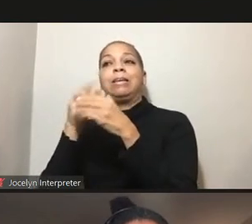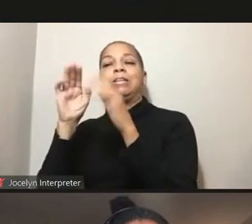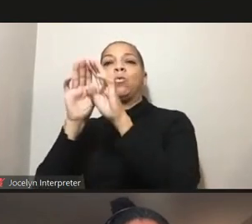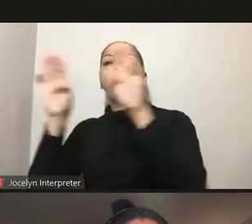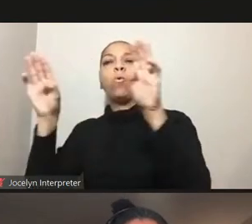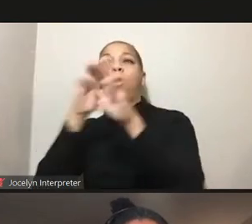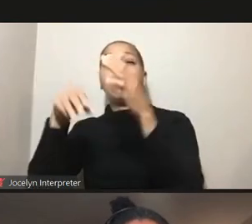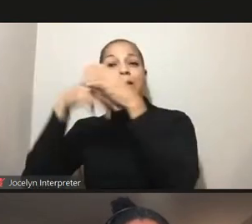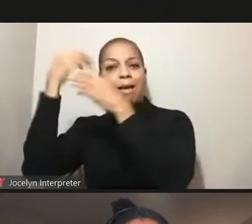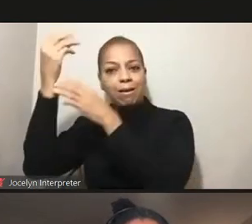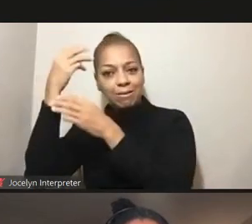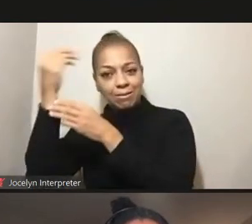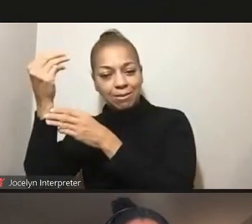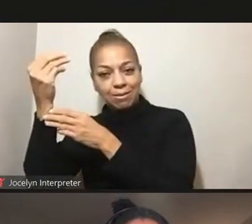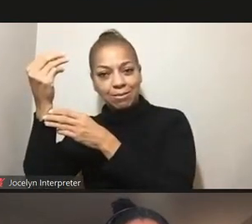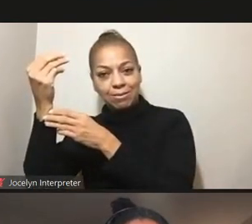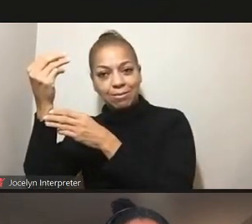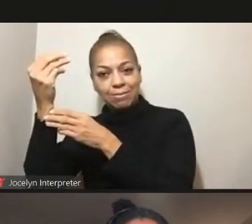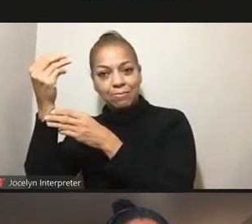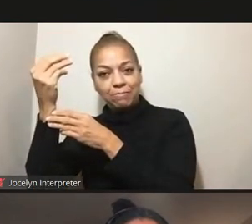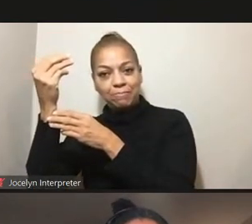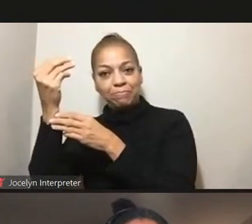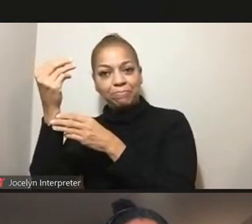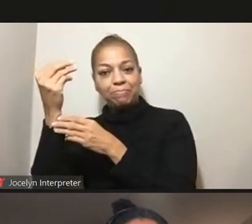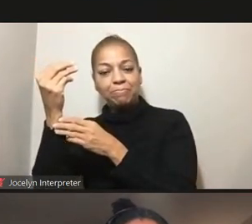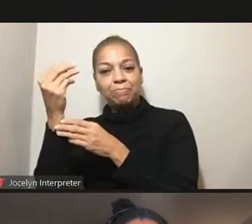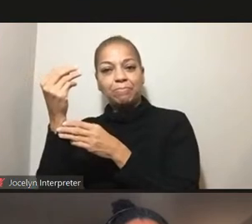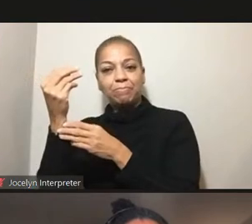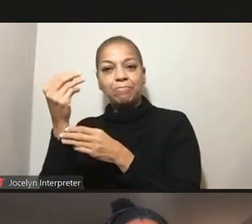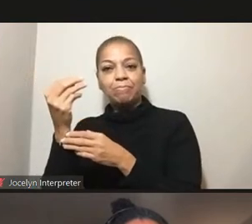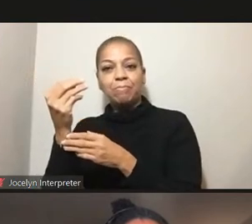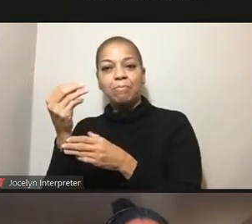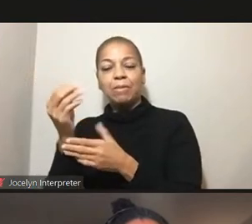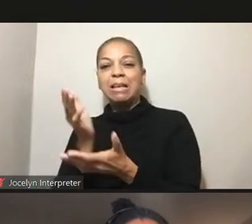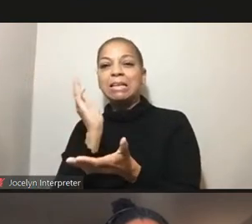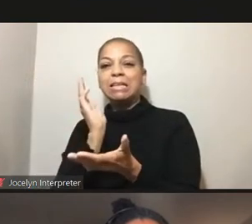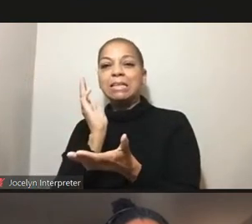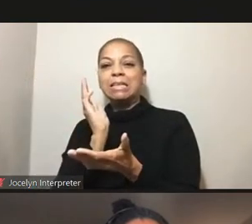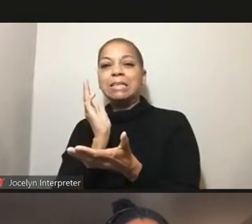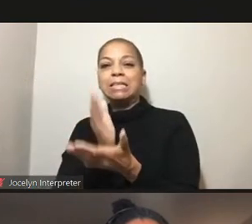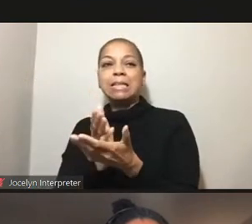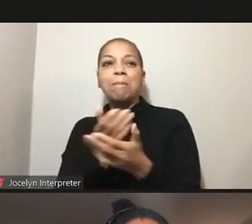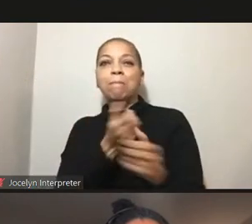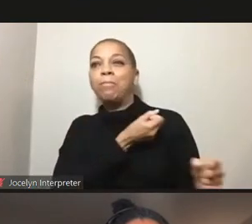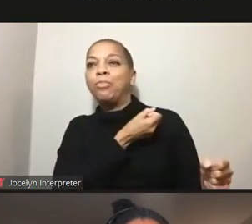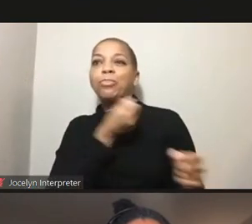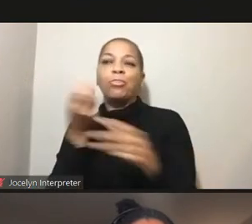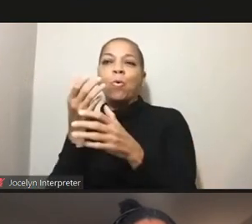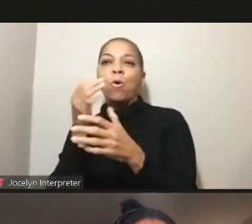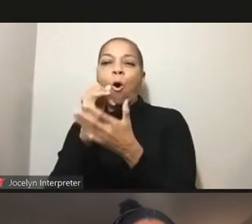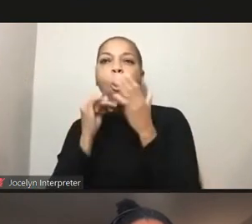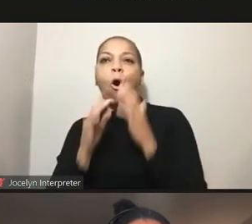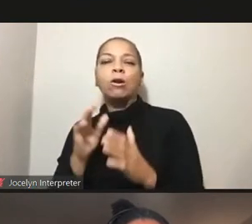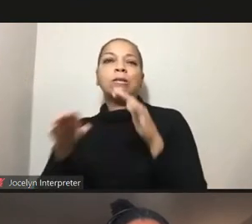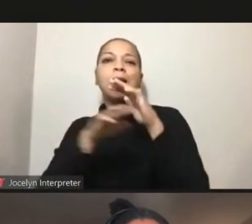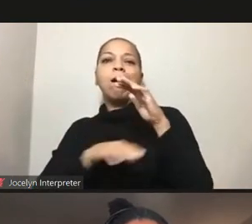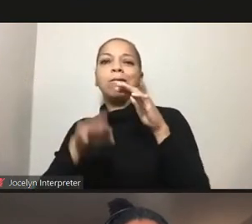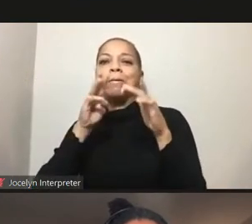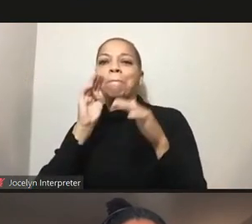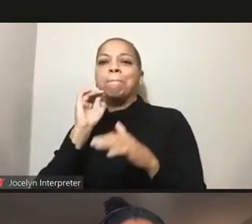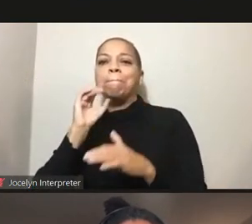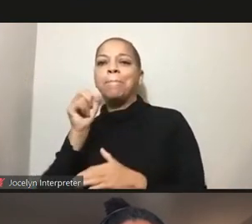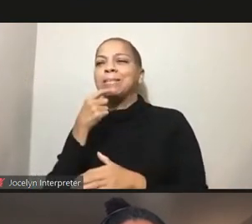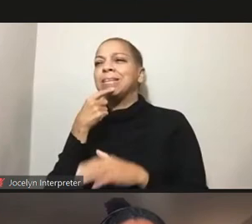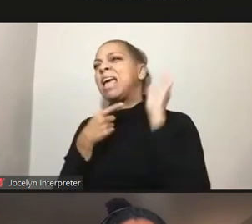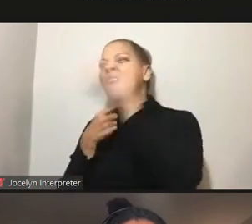its walls, right? And stop throwing artists under the bus like, oh, you made a bad image. You